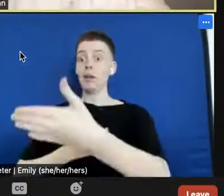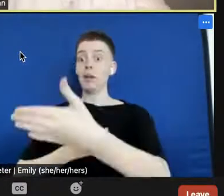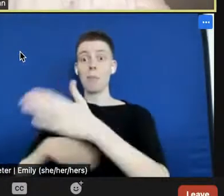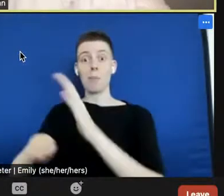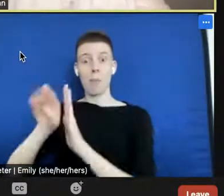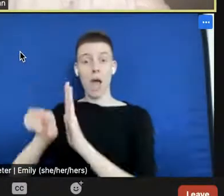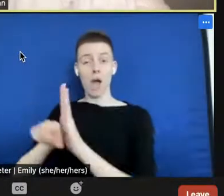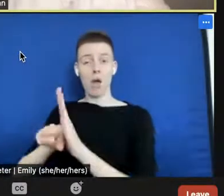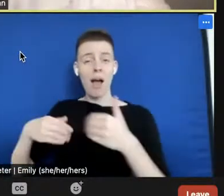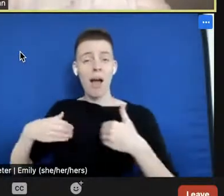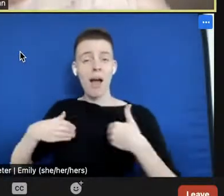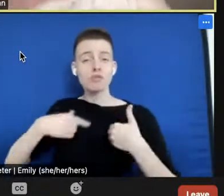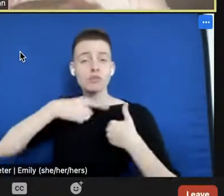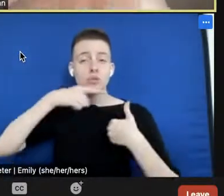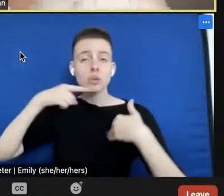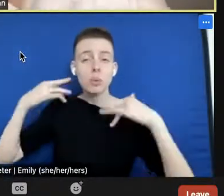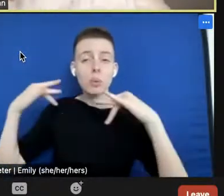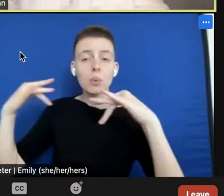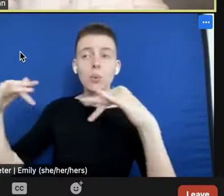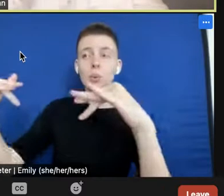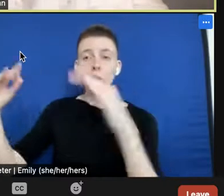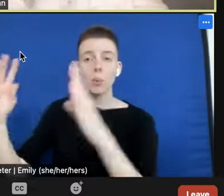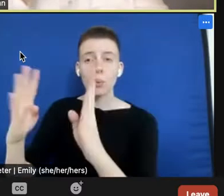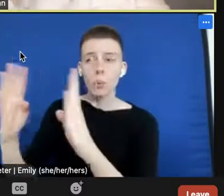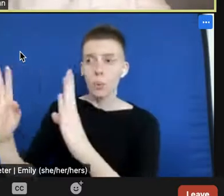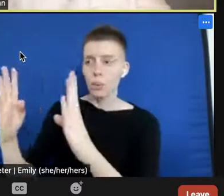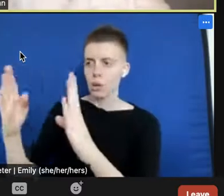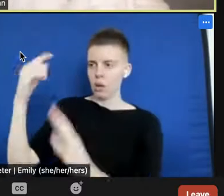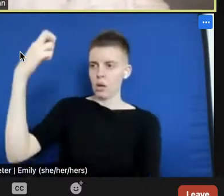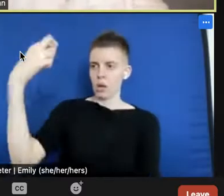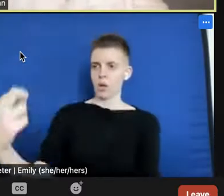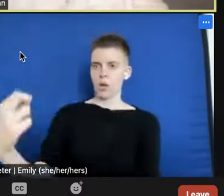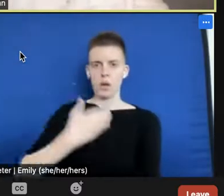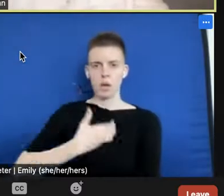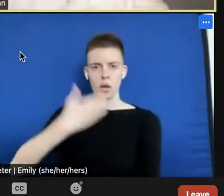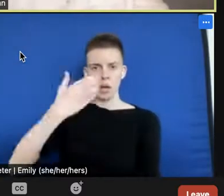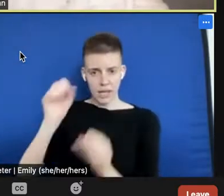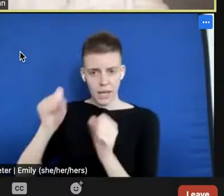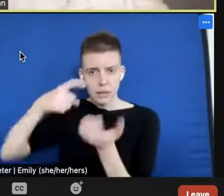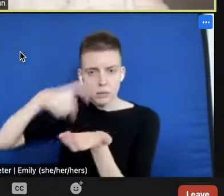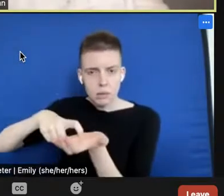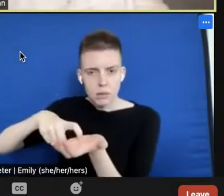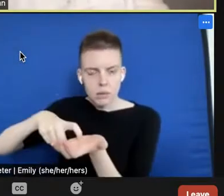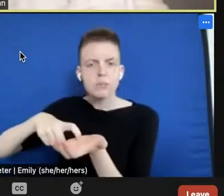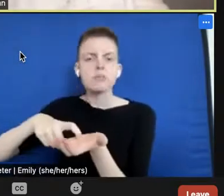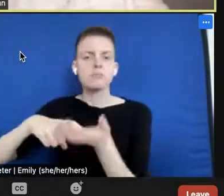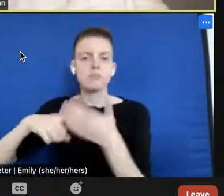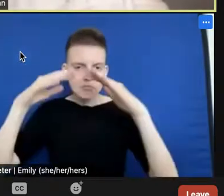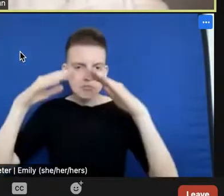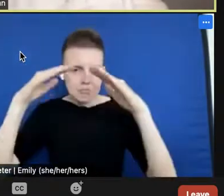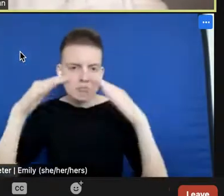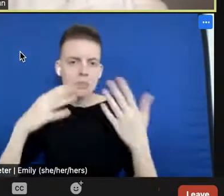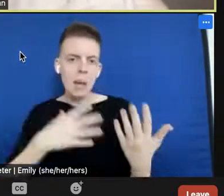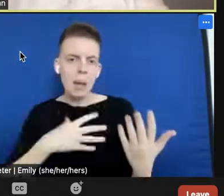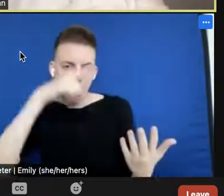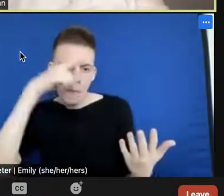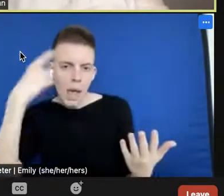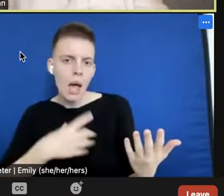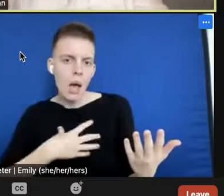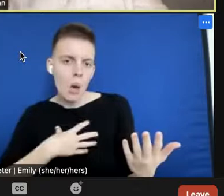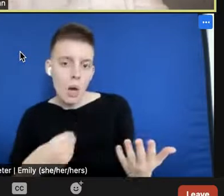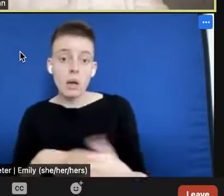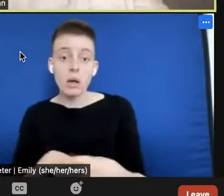know the giraffe is there? So we also have to look at the visual scene. We look at black and white, an array of 6 or more numbers, letters,